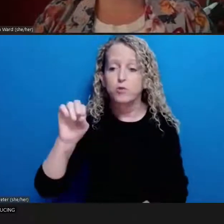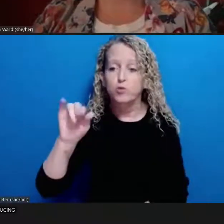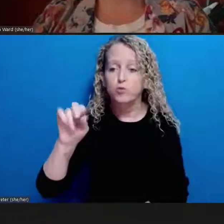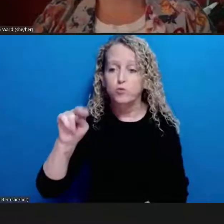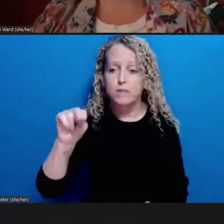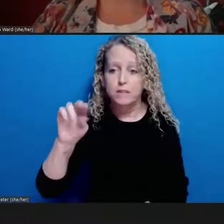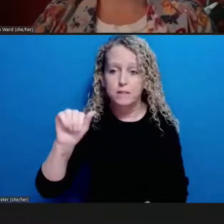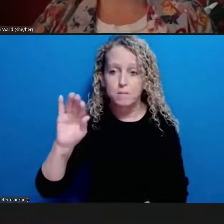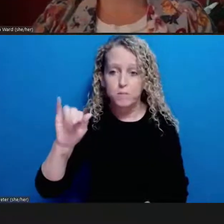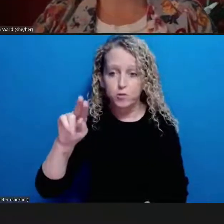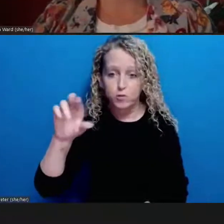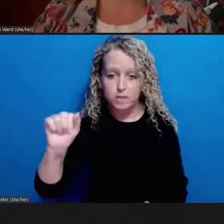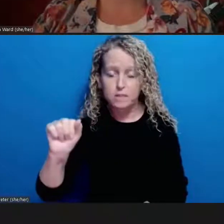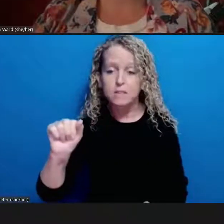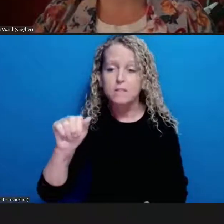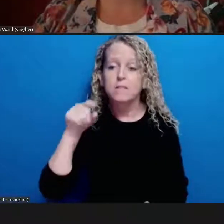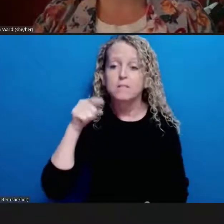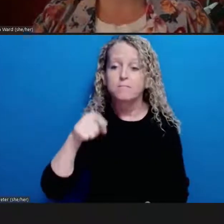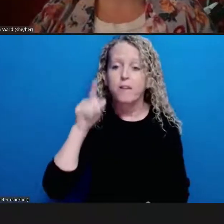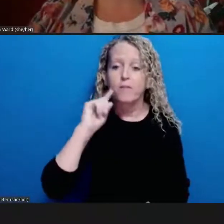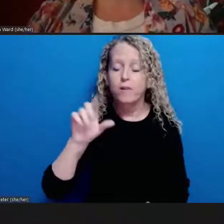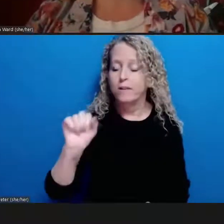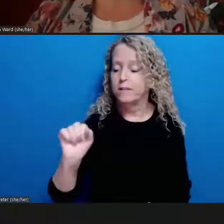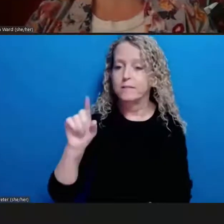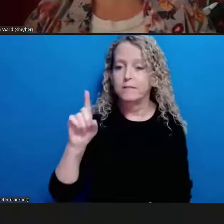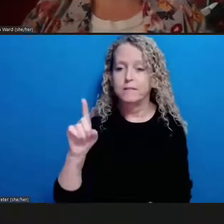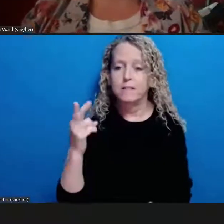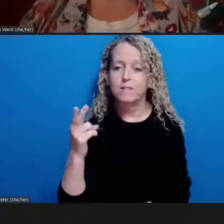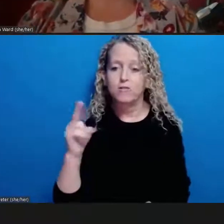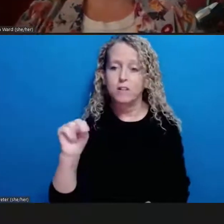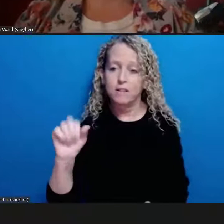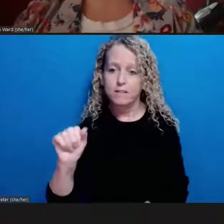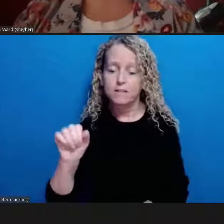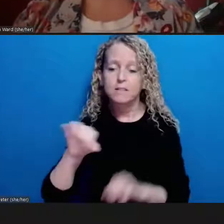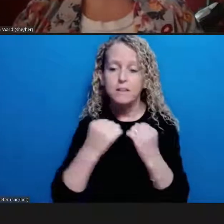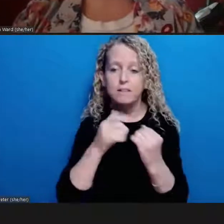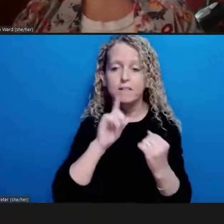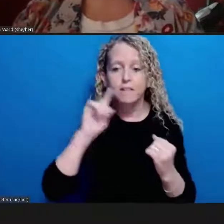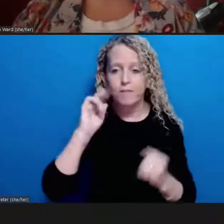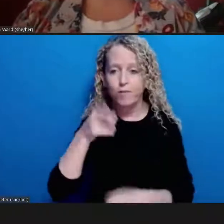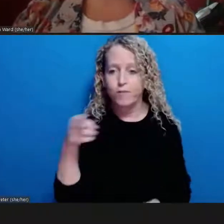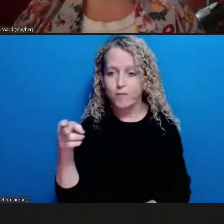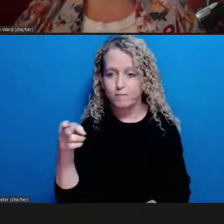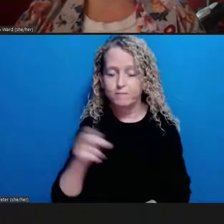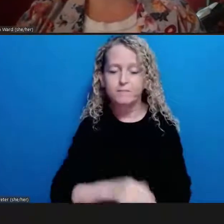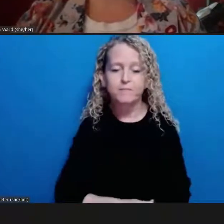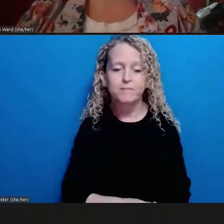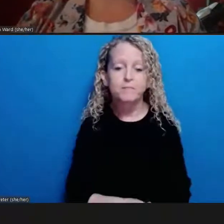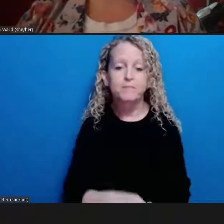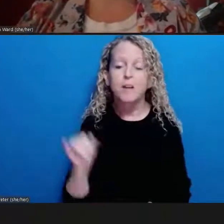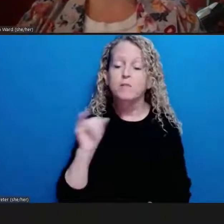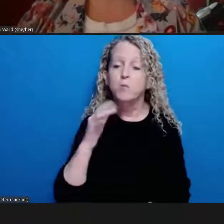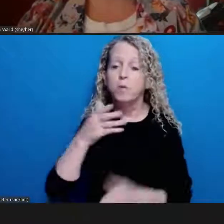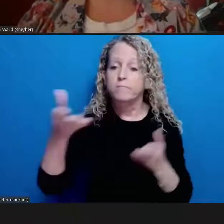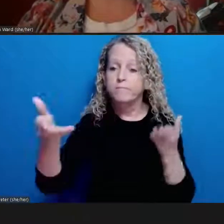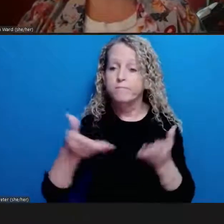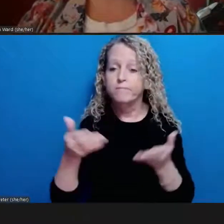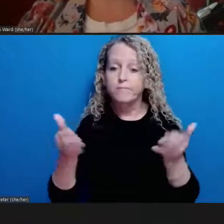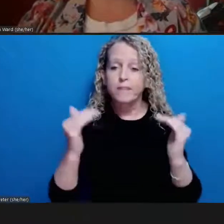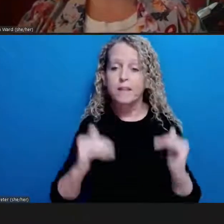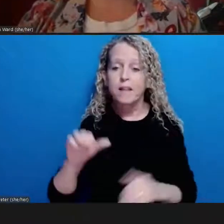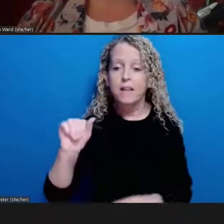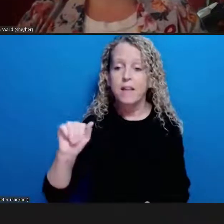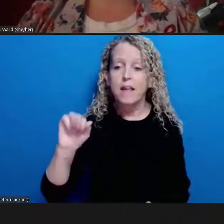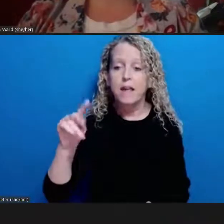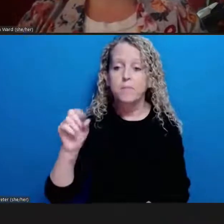interpreter services for Society of Deaf and Hard of Hearing. I'd also like to introduce Amber Tudor,